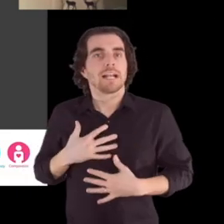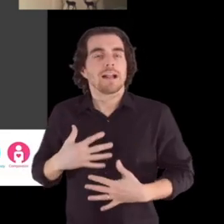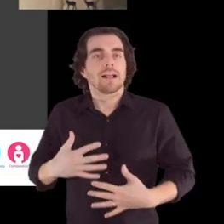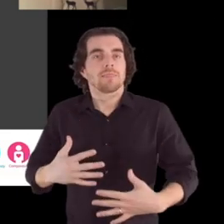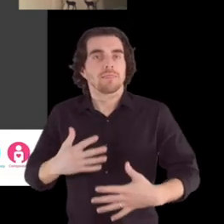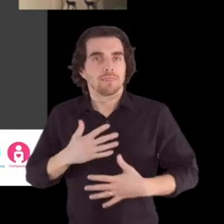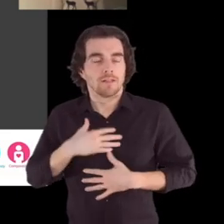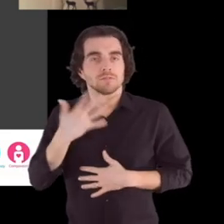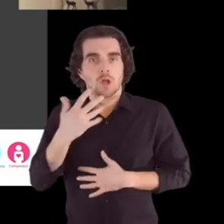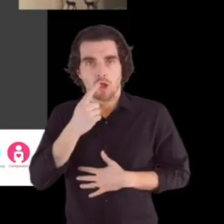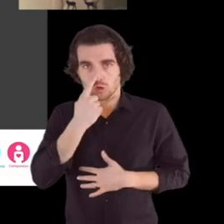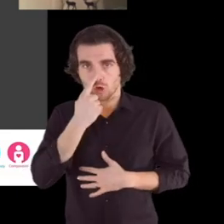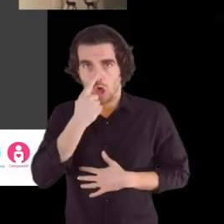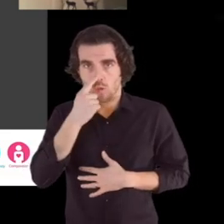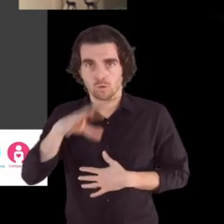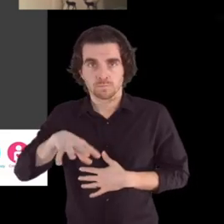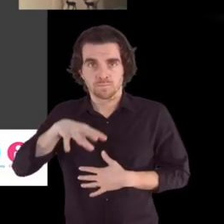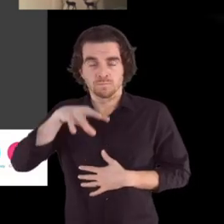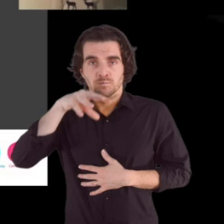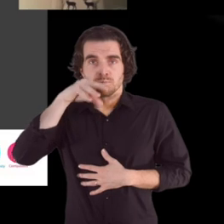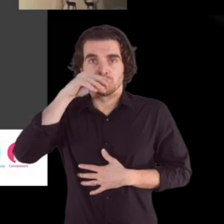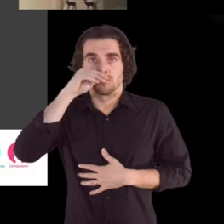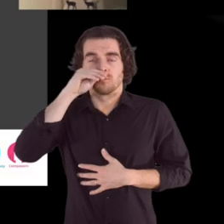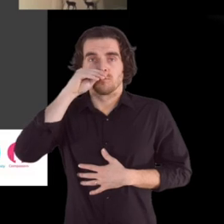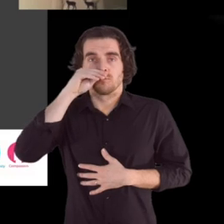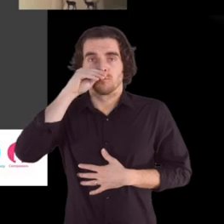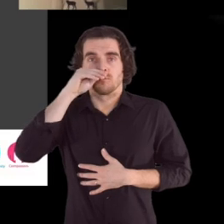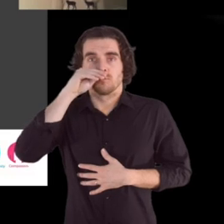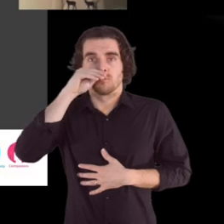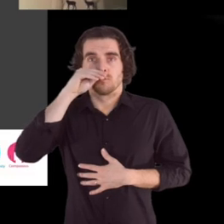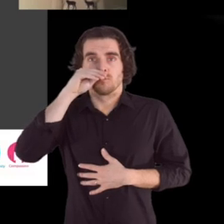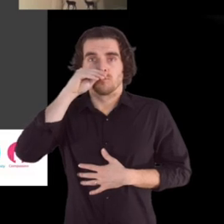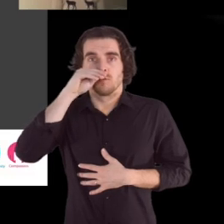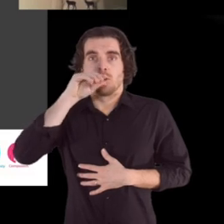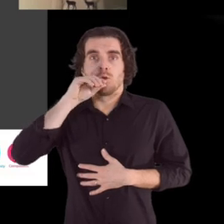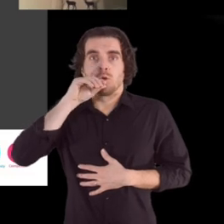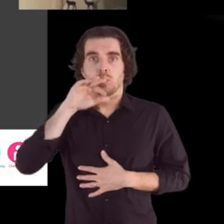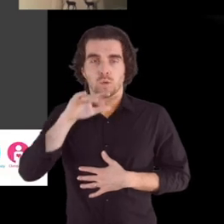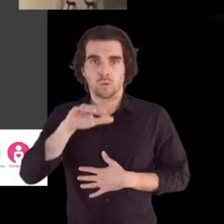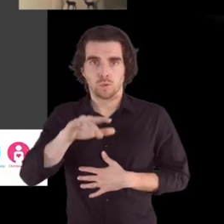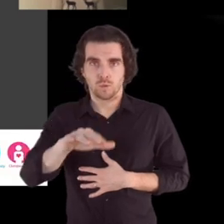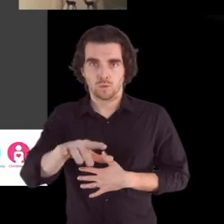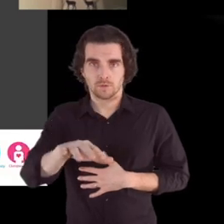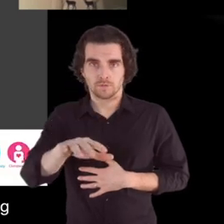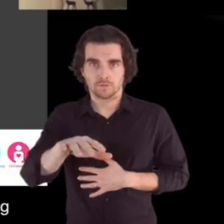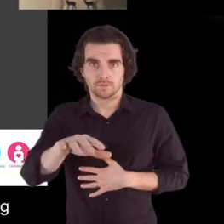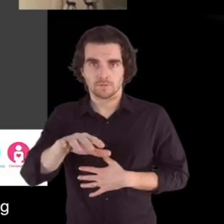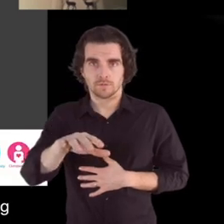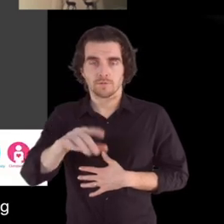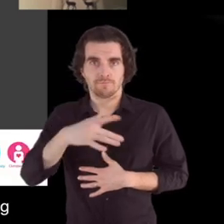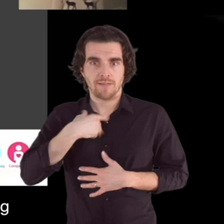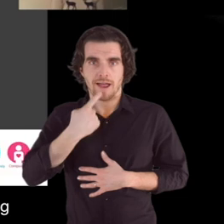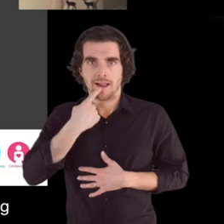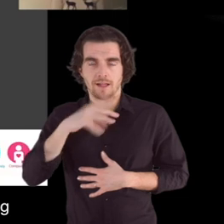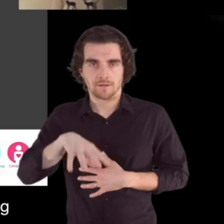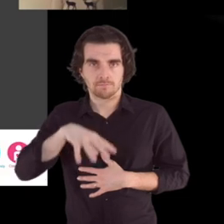start by just taking a few deep breaths. So just inhaling through the nose and exhaling through the mouth. And just noticing your